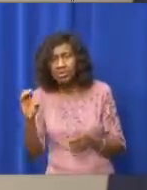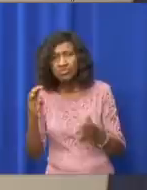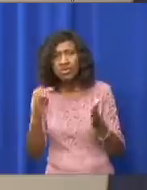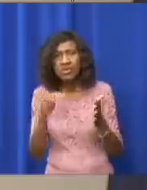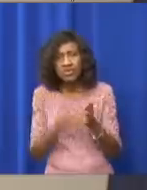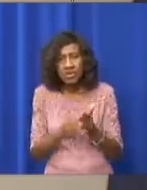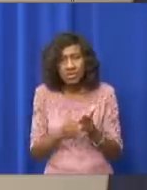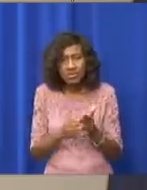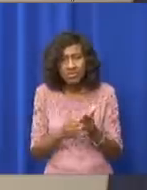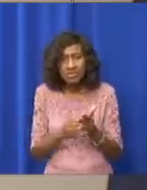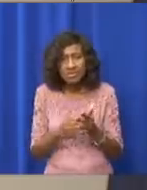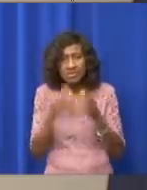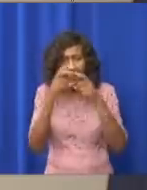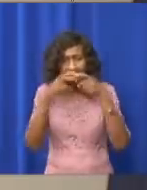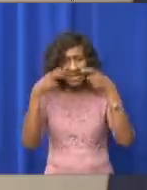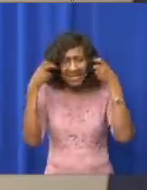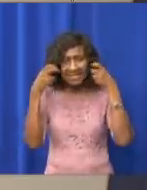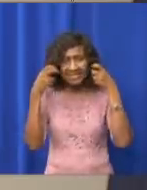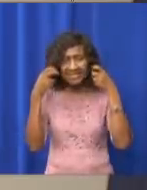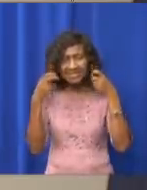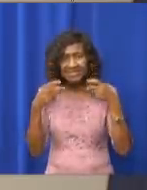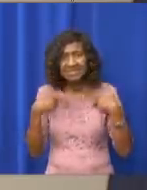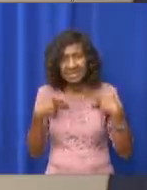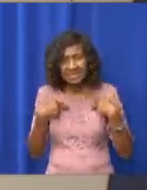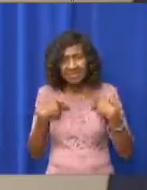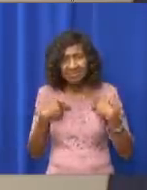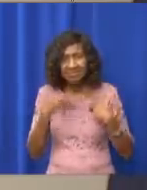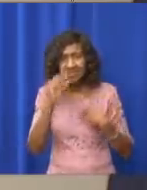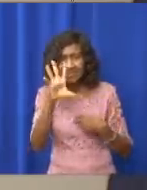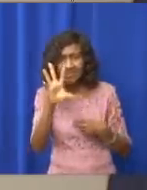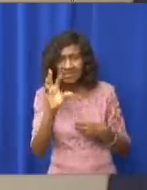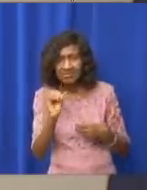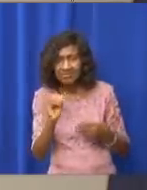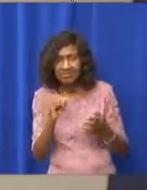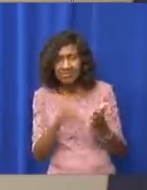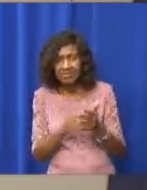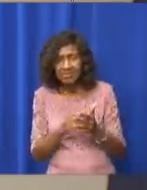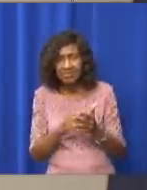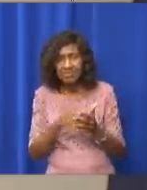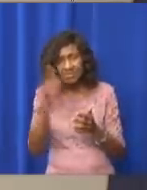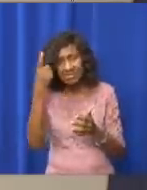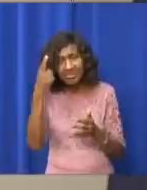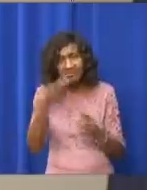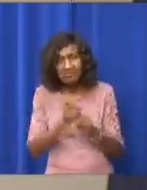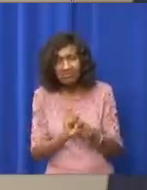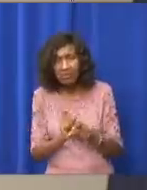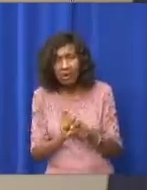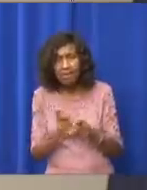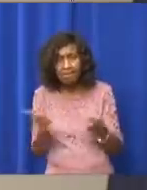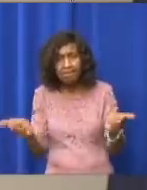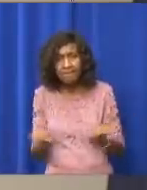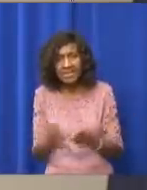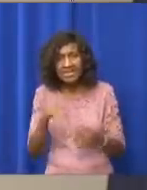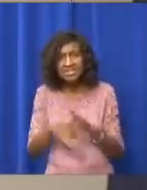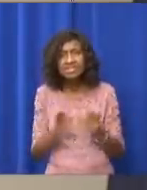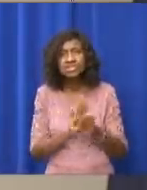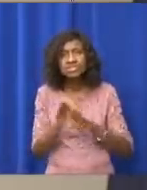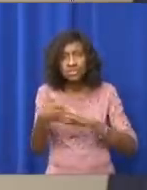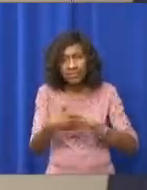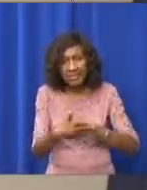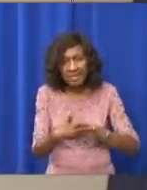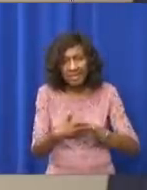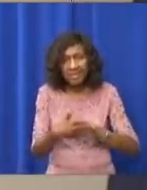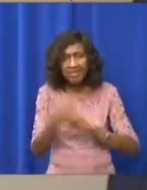cloth masks have been procured, 50,000 from a supplier in Jamaica, and 50,000 from